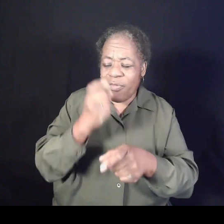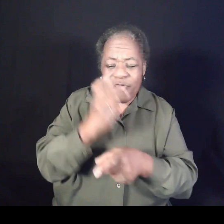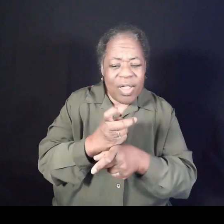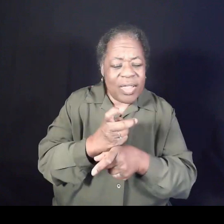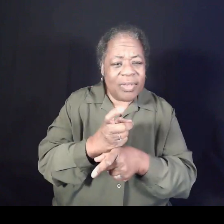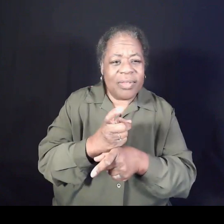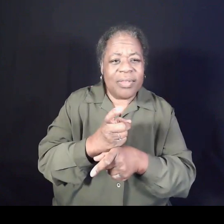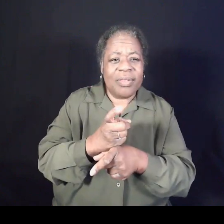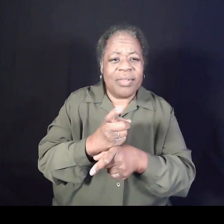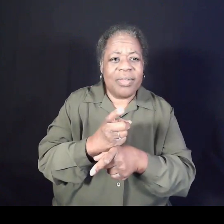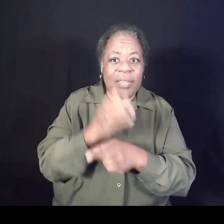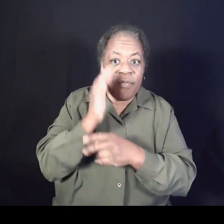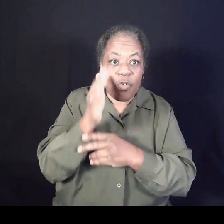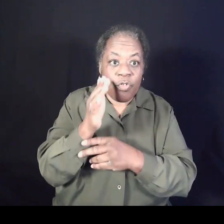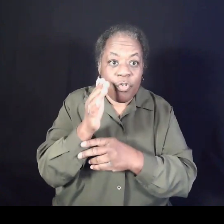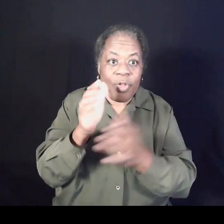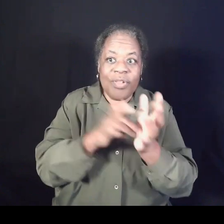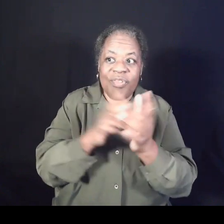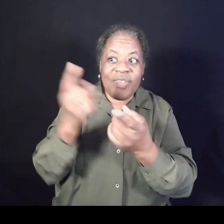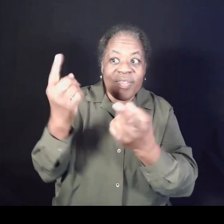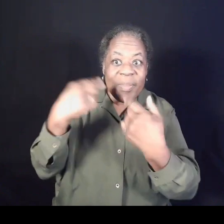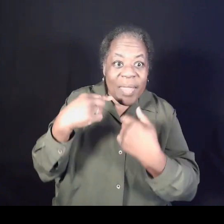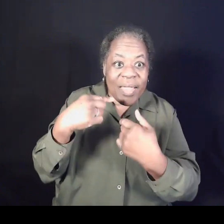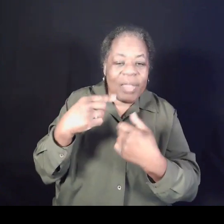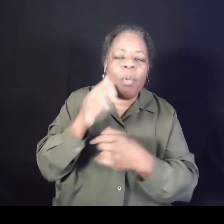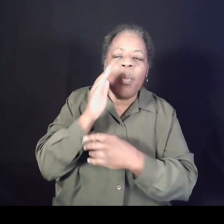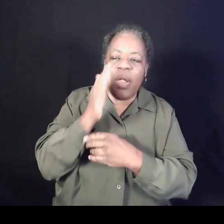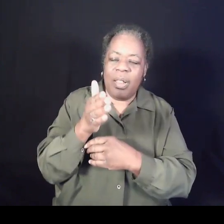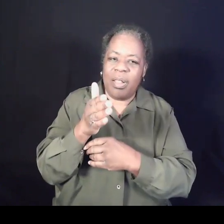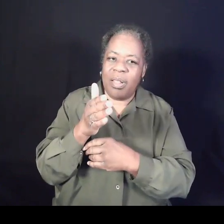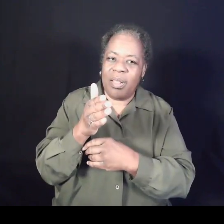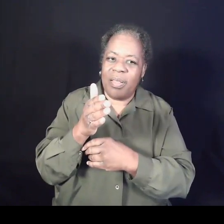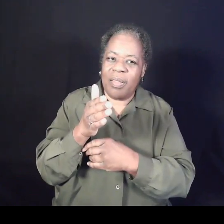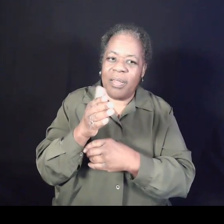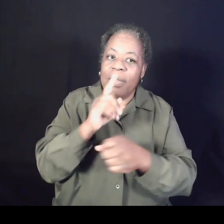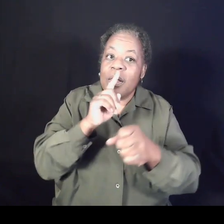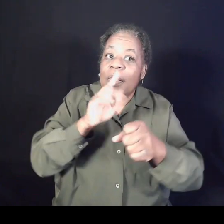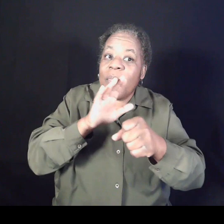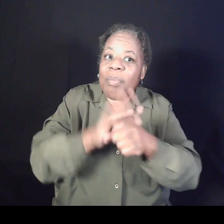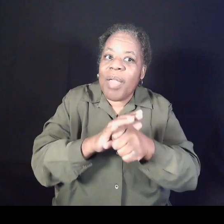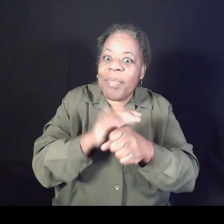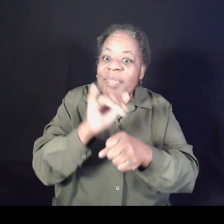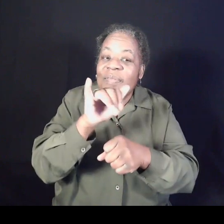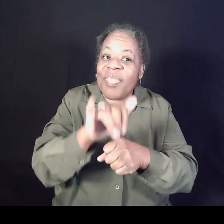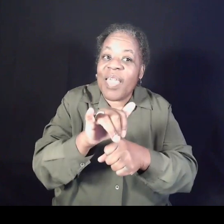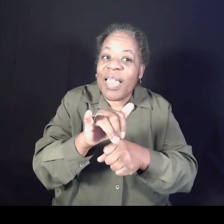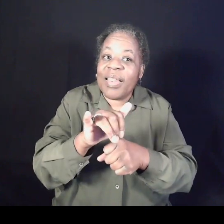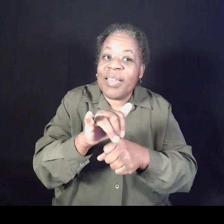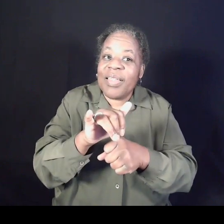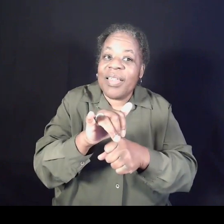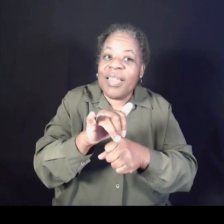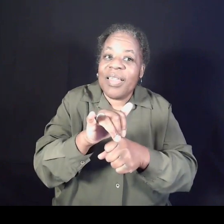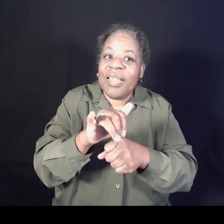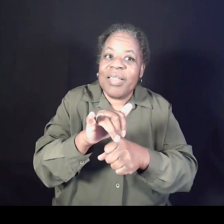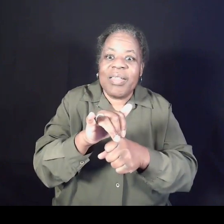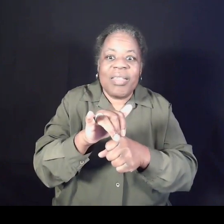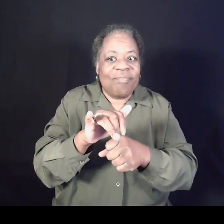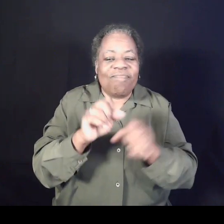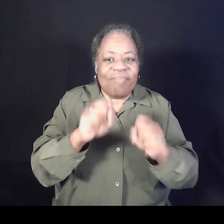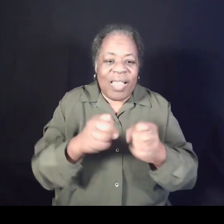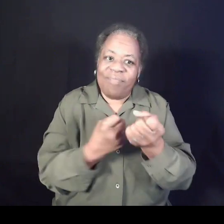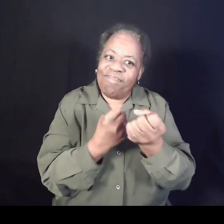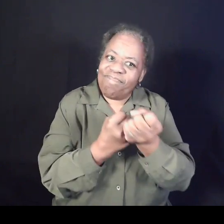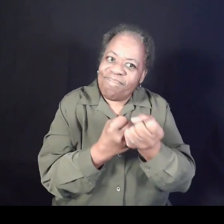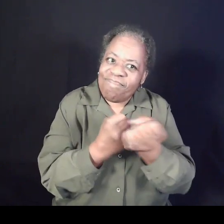Someday he will, Scripture tells us. And the promise of that is enough to sustain us and strengthen